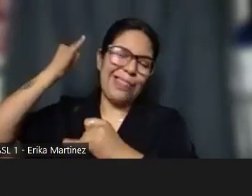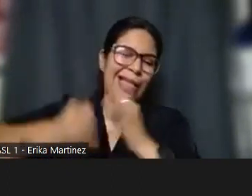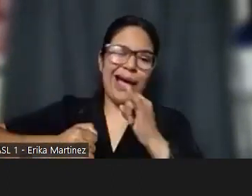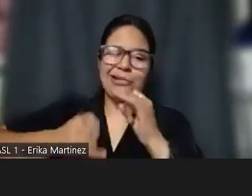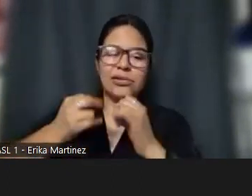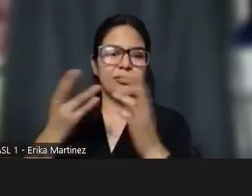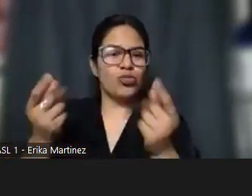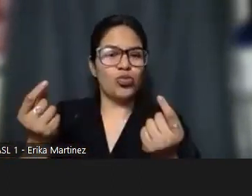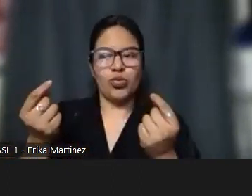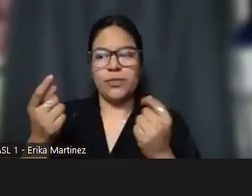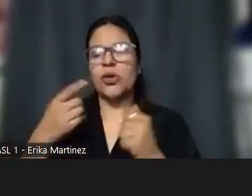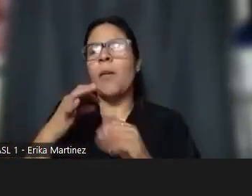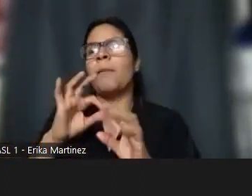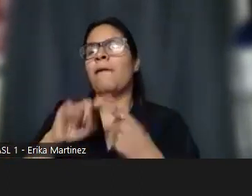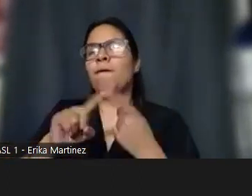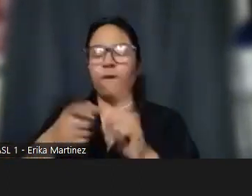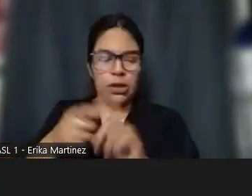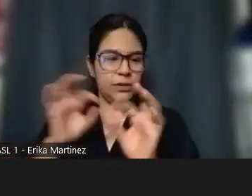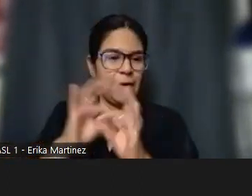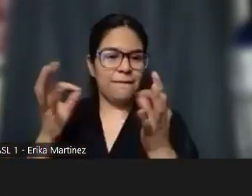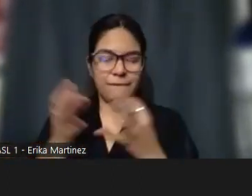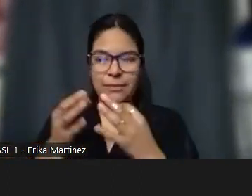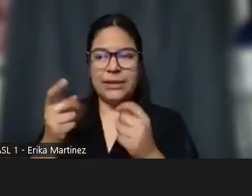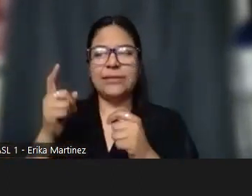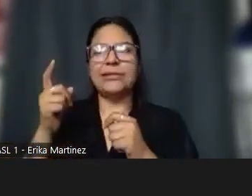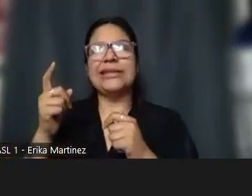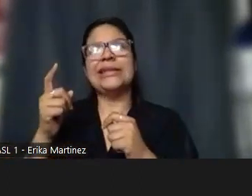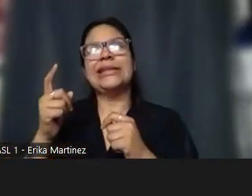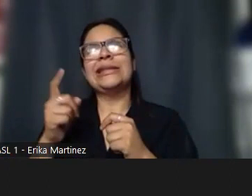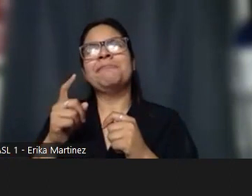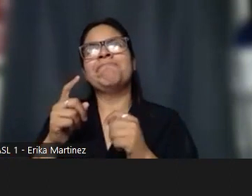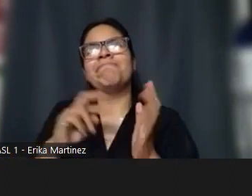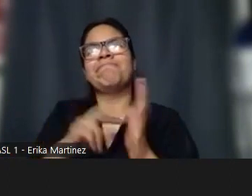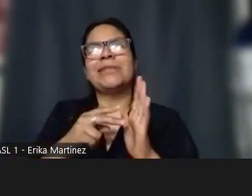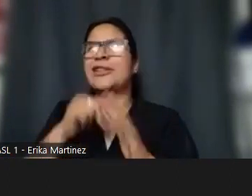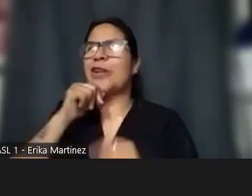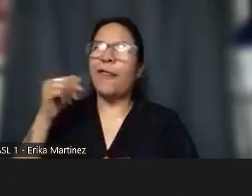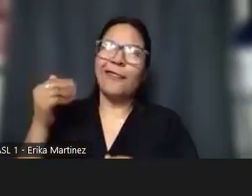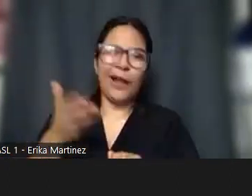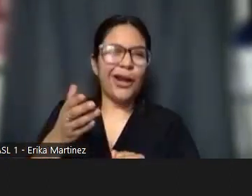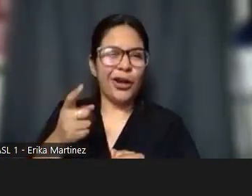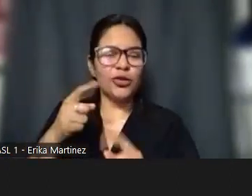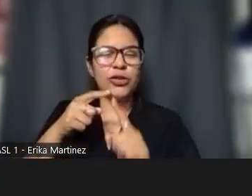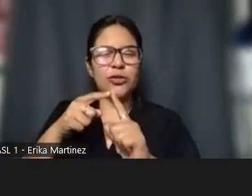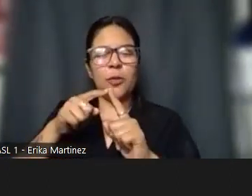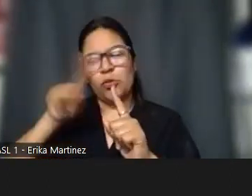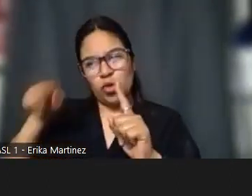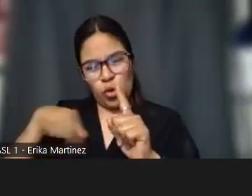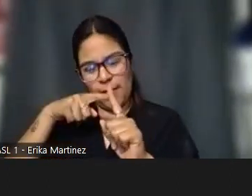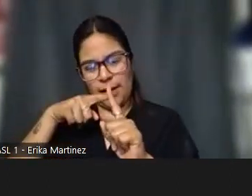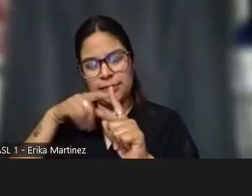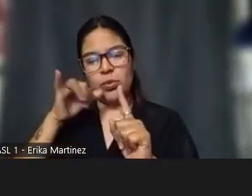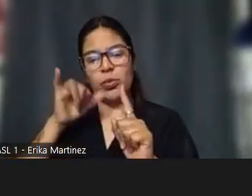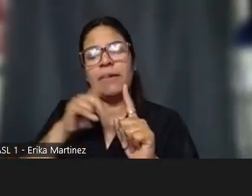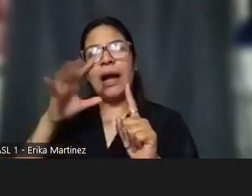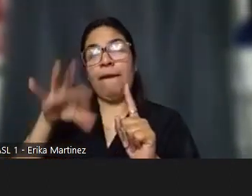that, friends or family would need to be, so to kind of circle back to some other information. So